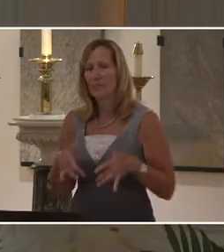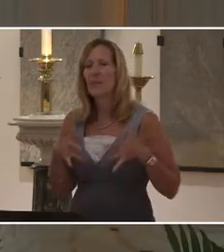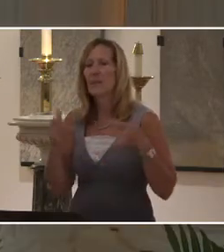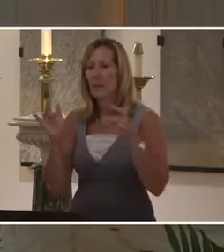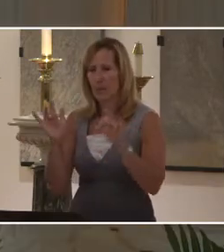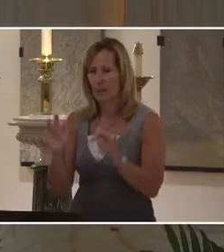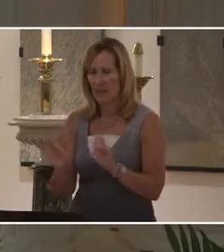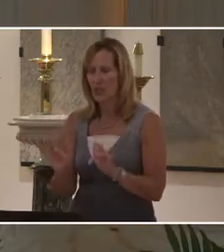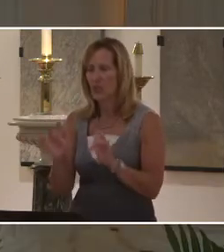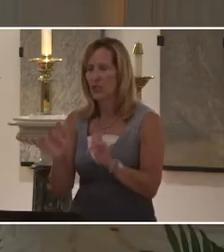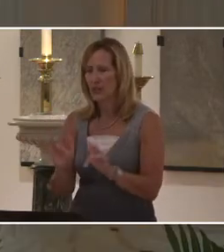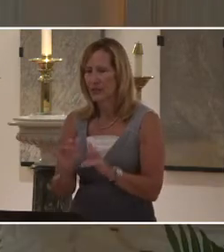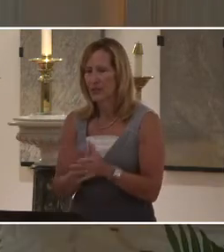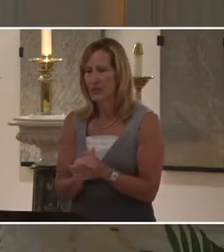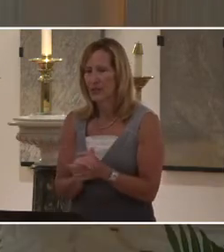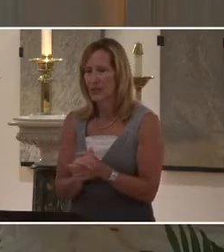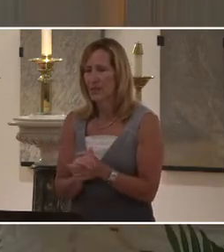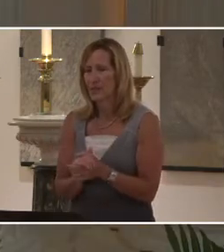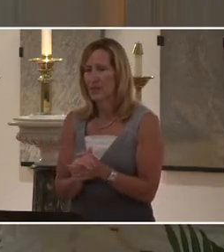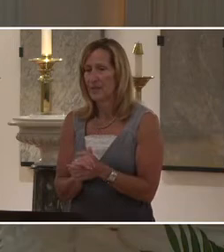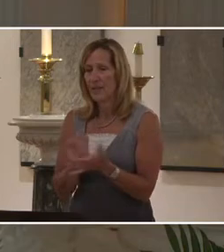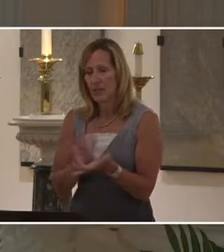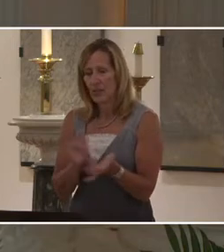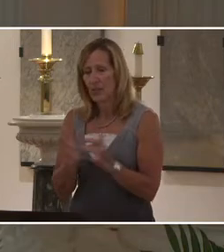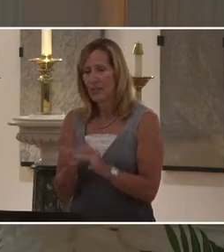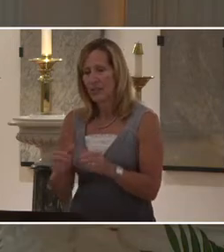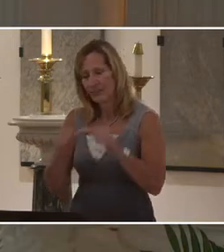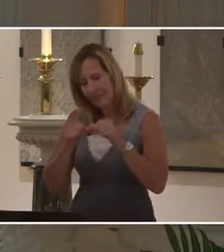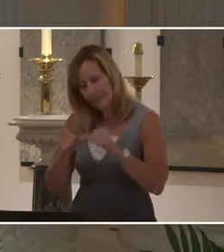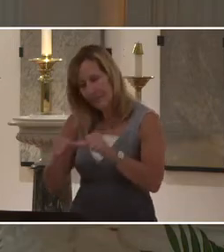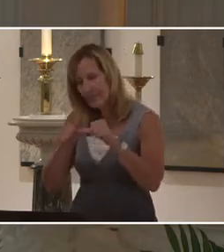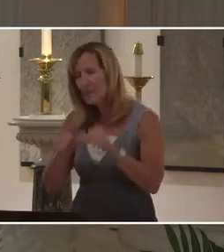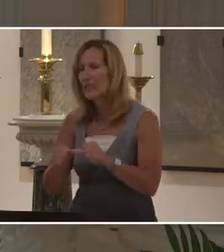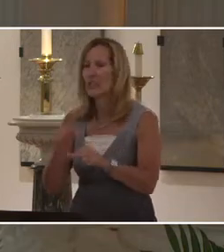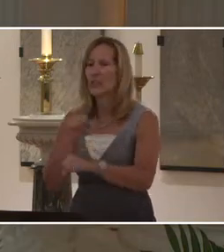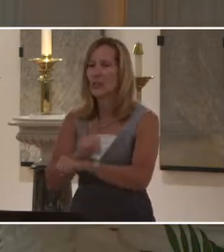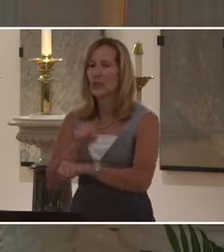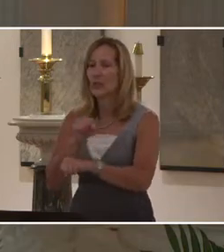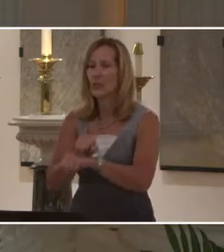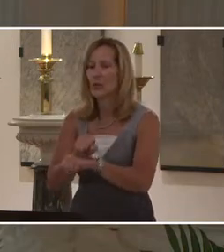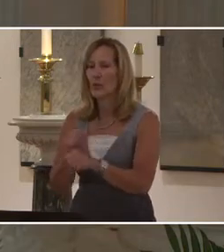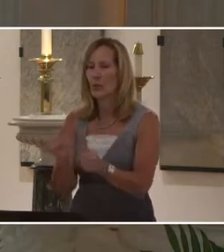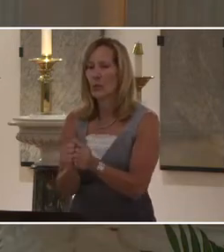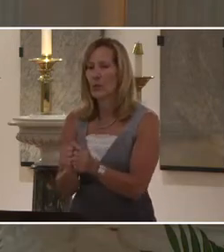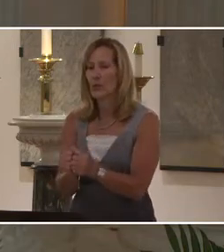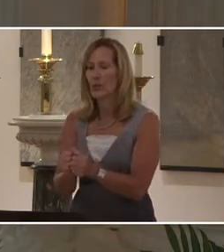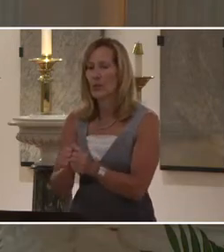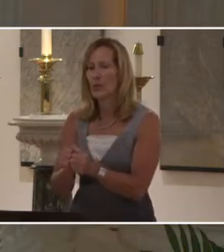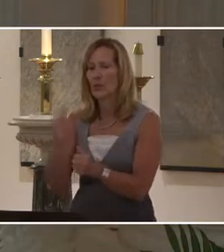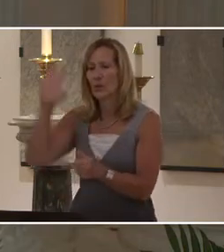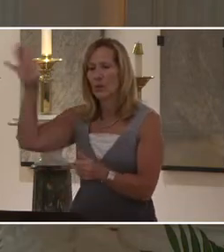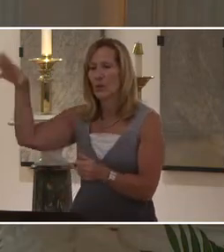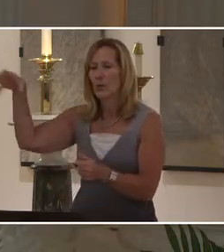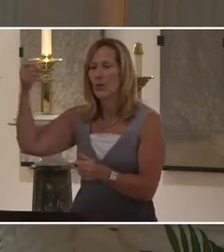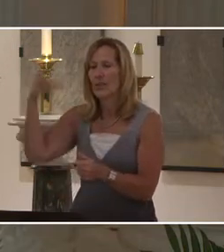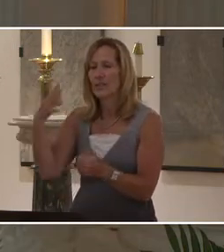Compassion. And he continued his work of gracious healing.